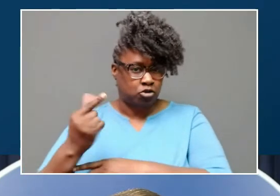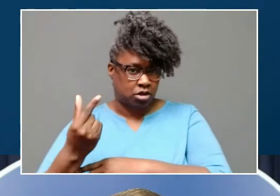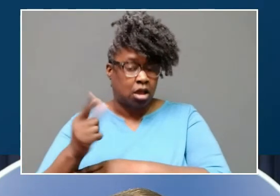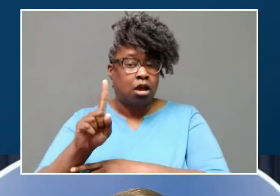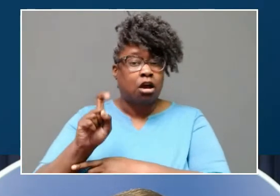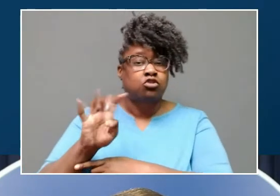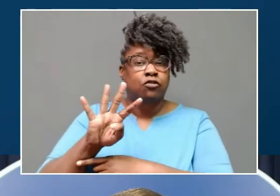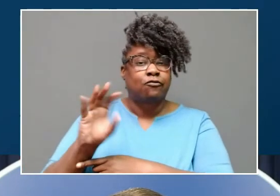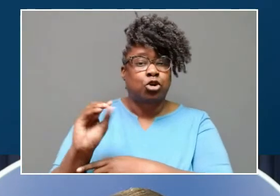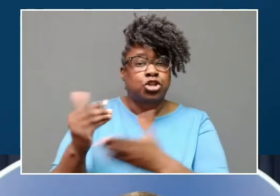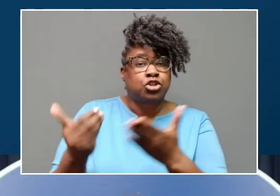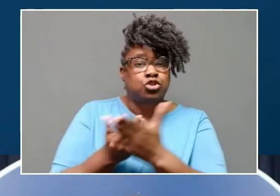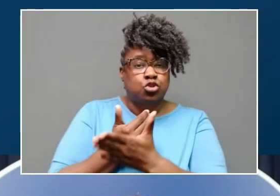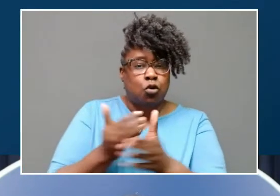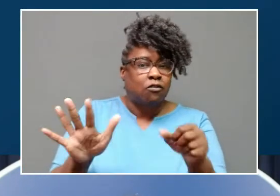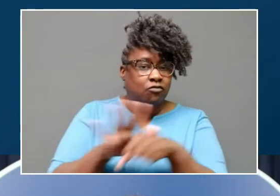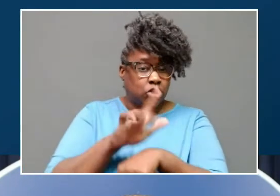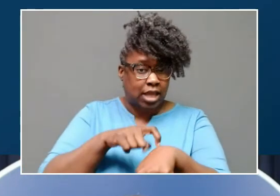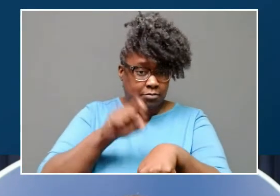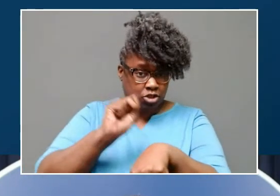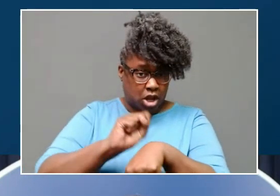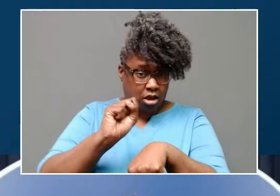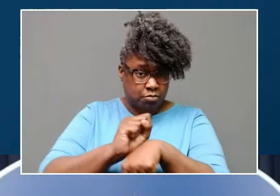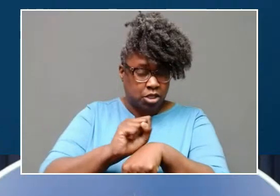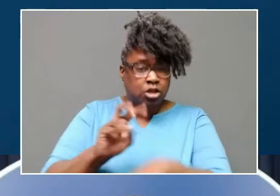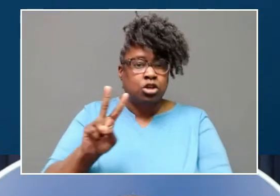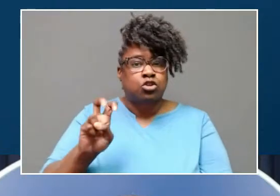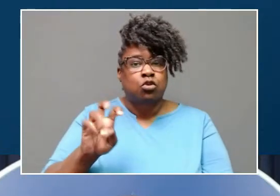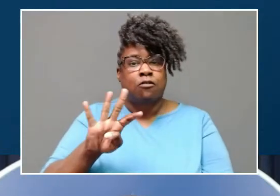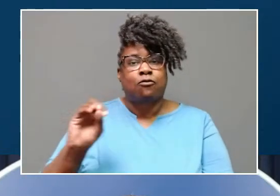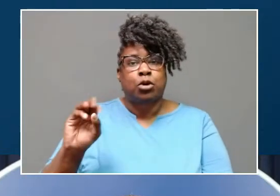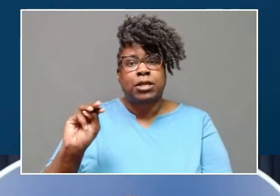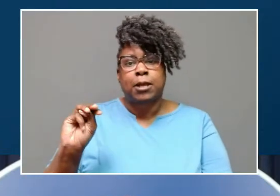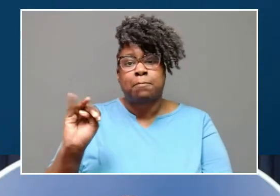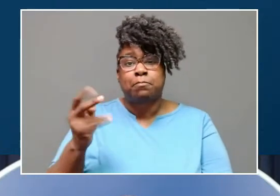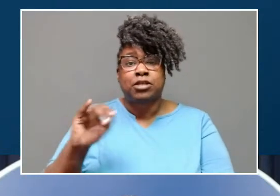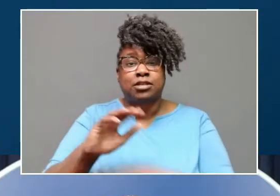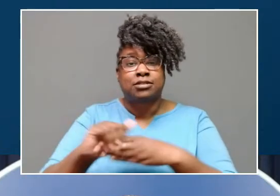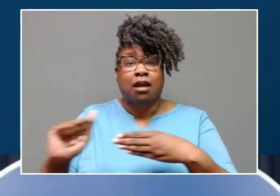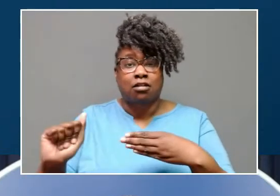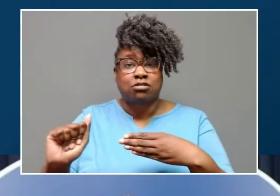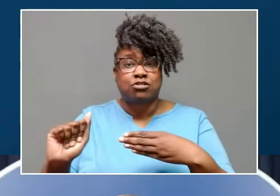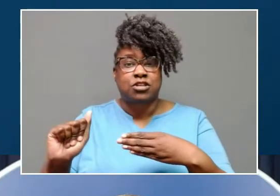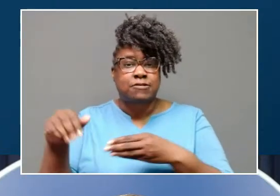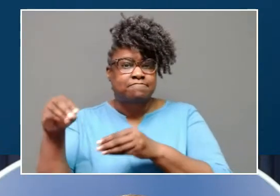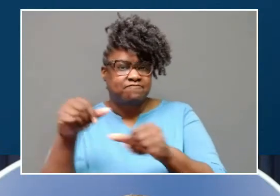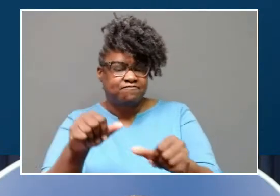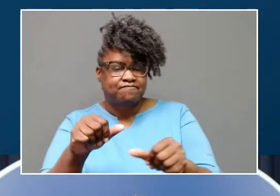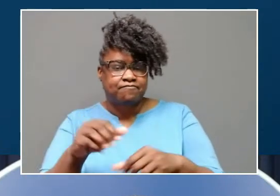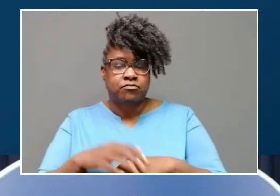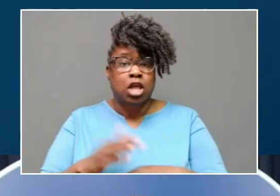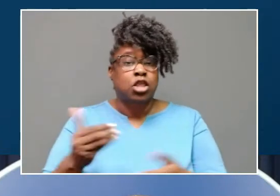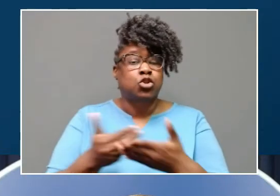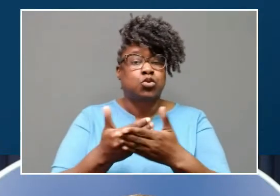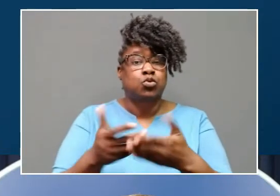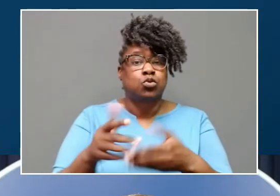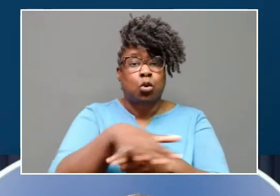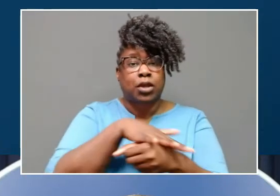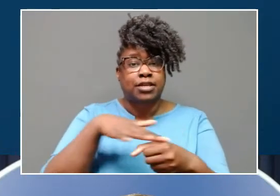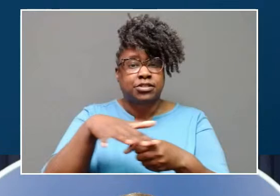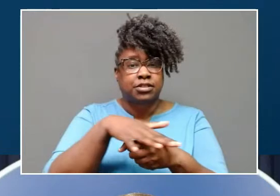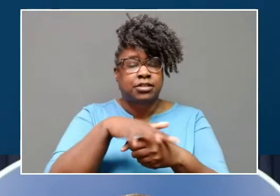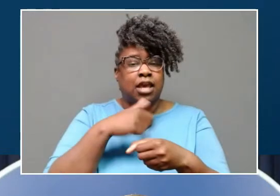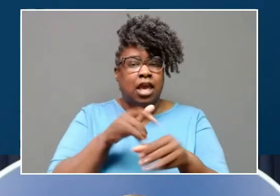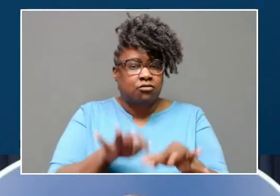jobs with a $240 million investment. The new location will provide the company with critical localized